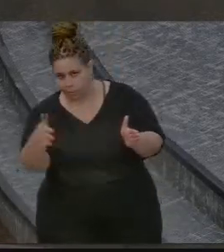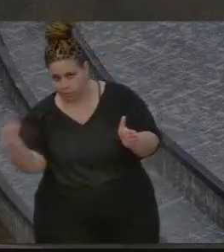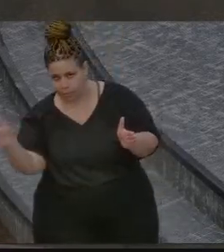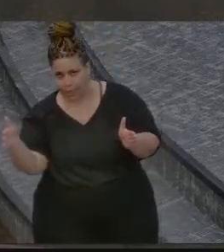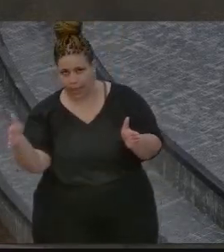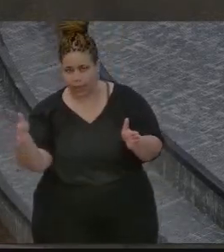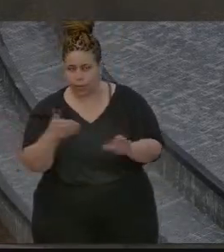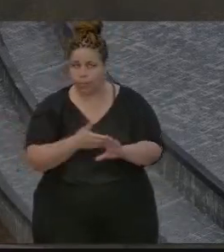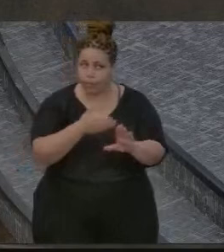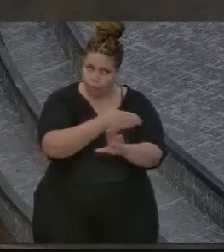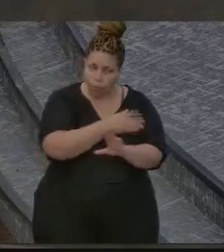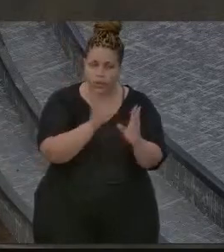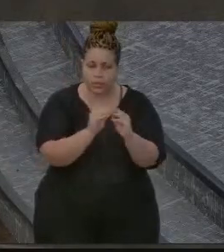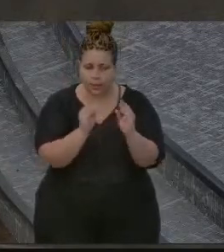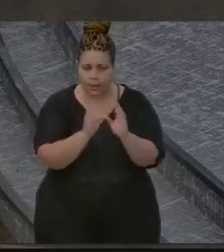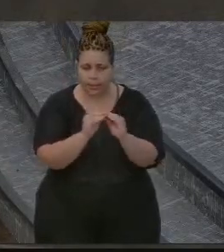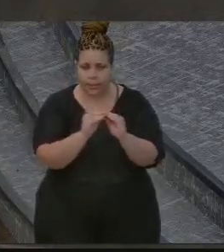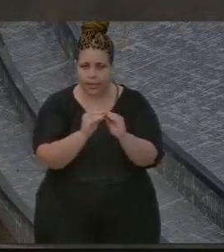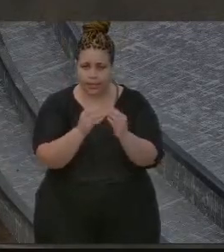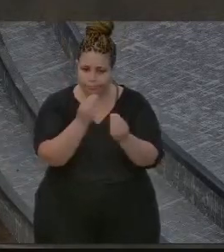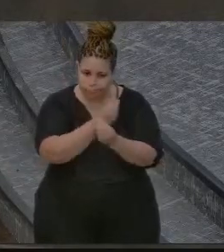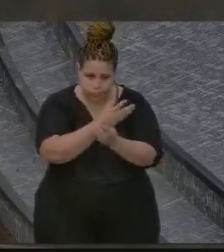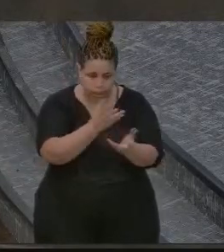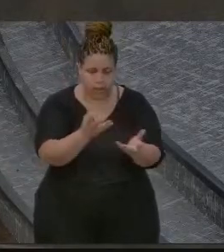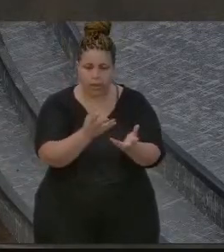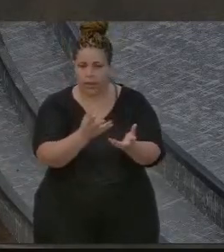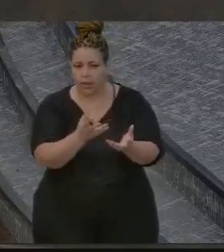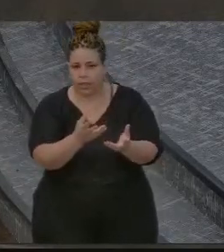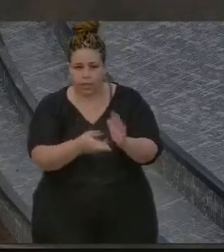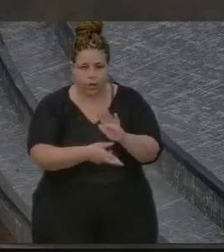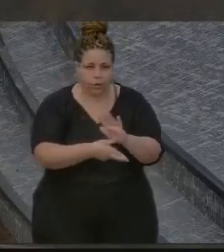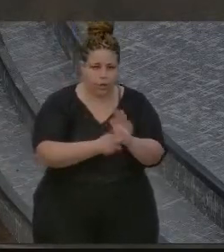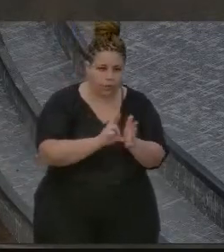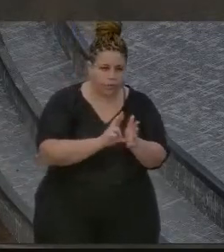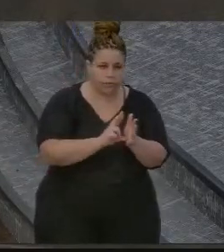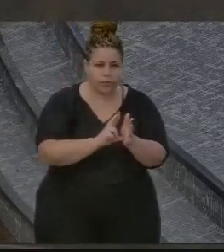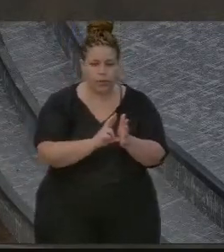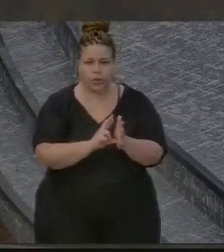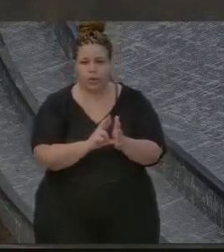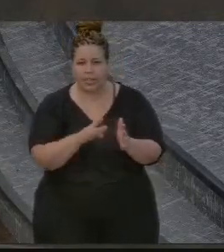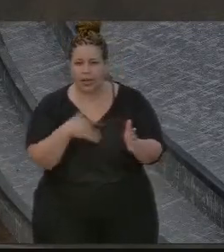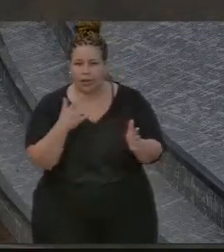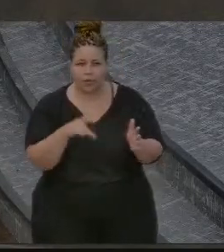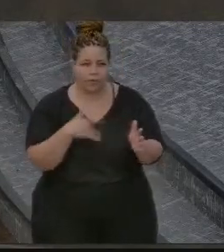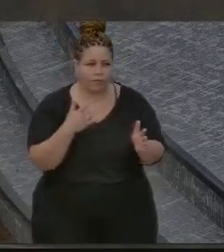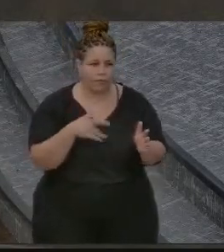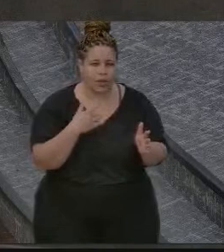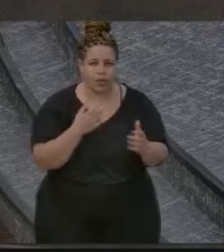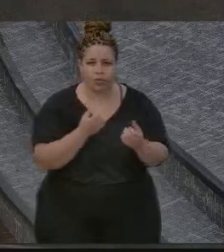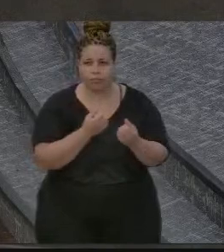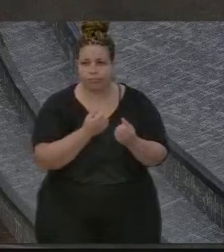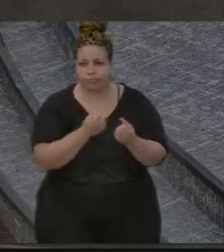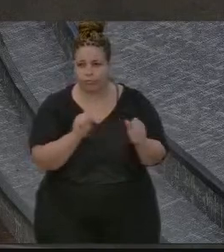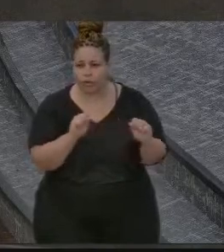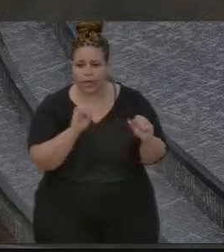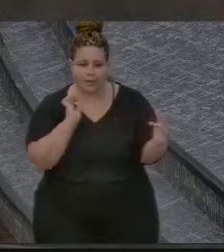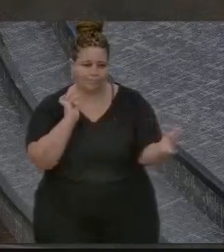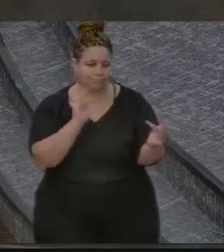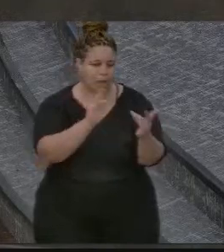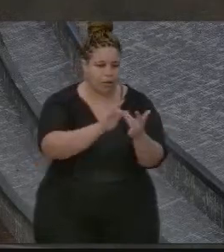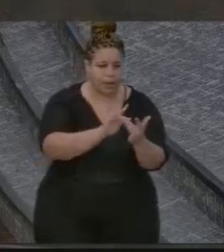heads up and an overview, but certainly feel free to reach out if you have any tips and things like that as